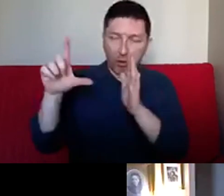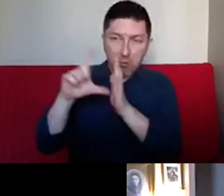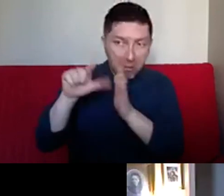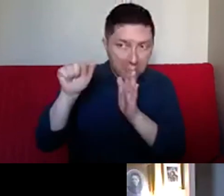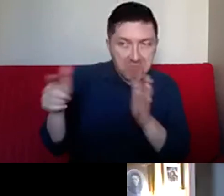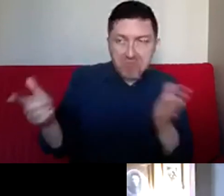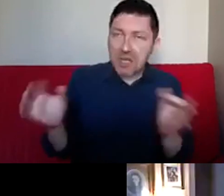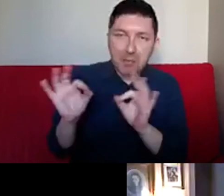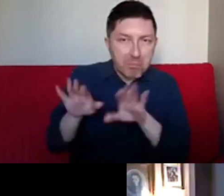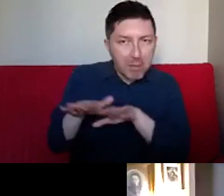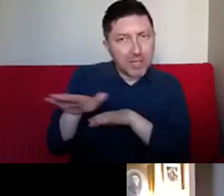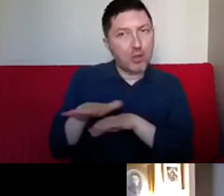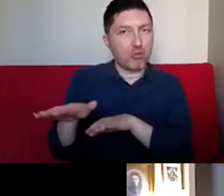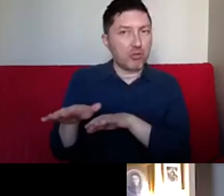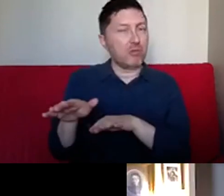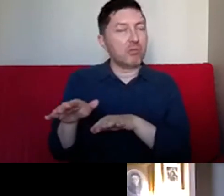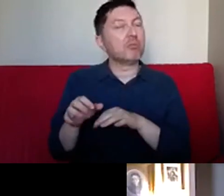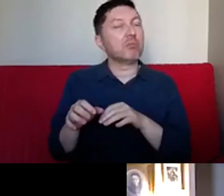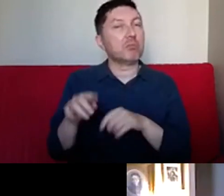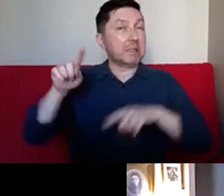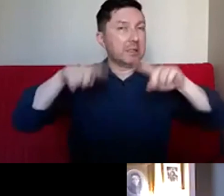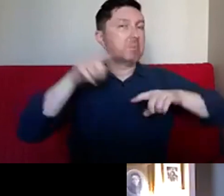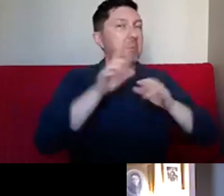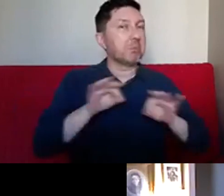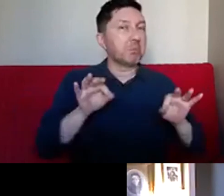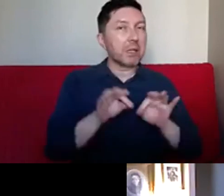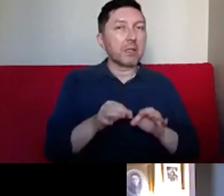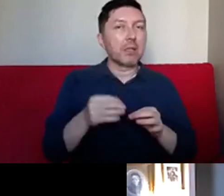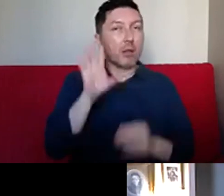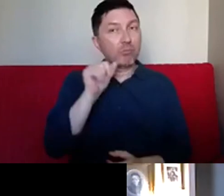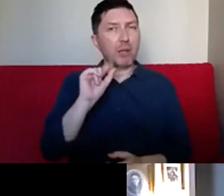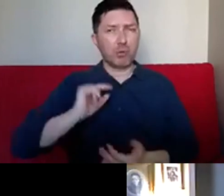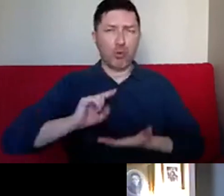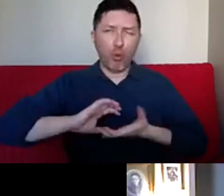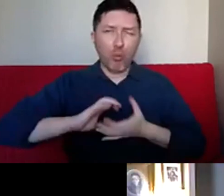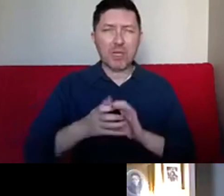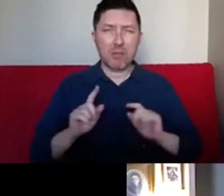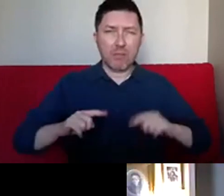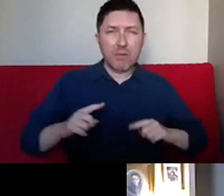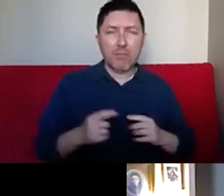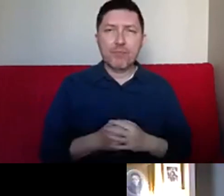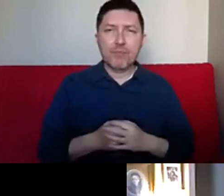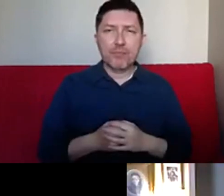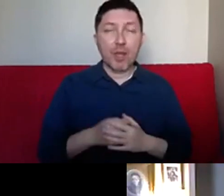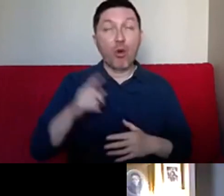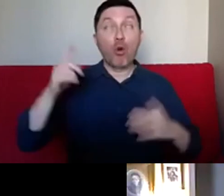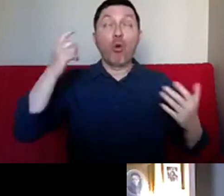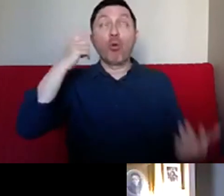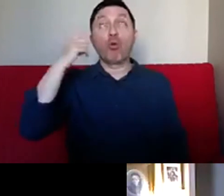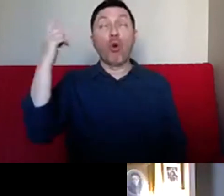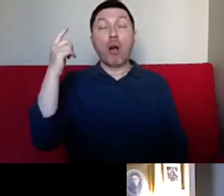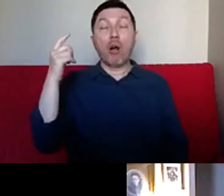a bit of complicate because people are sometimes think that you just place a person somewhere, you gave a job, and